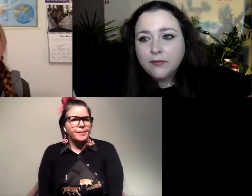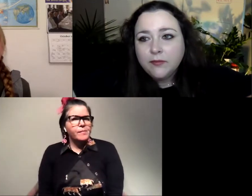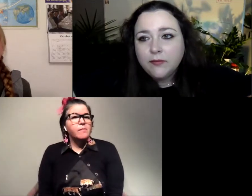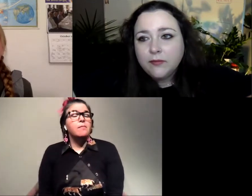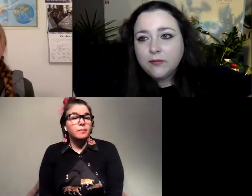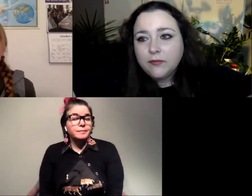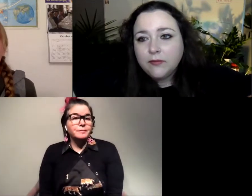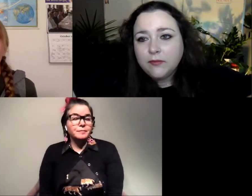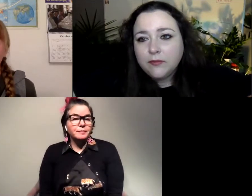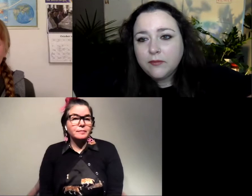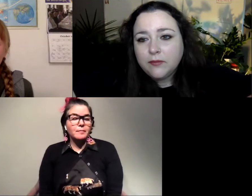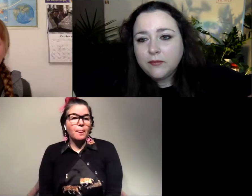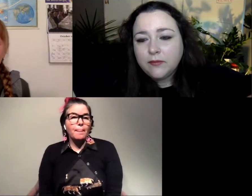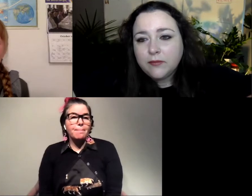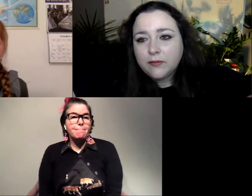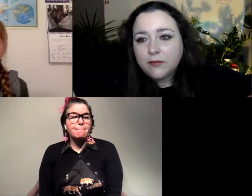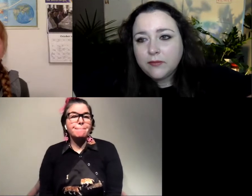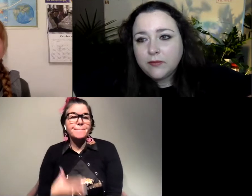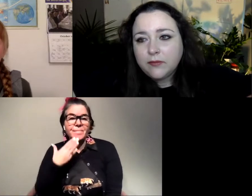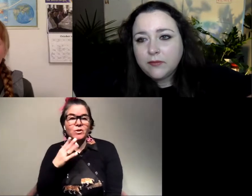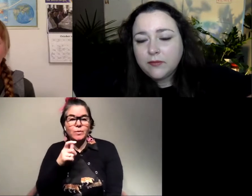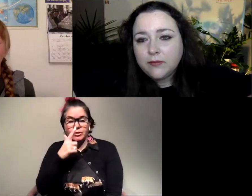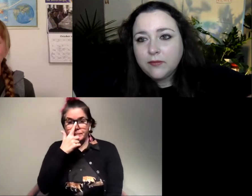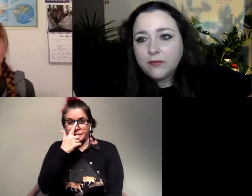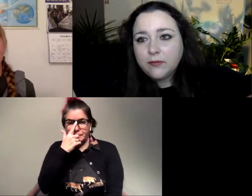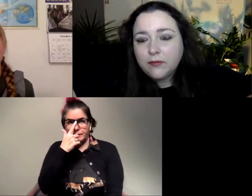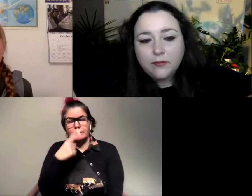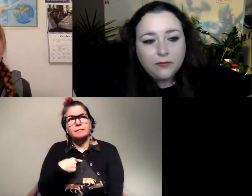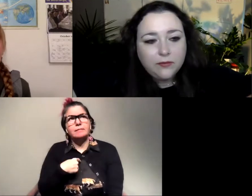Yeah, so that's also a really good question. I imagine that